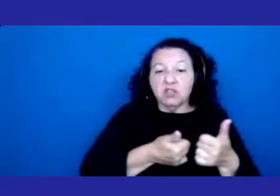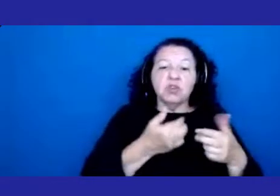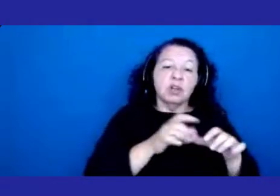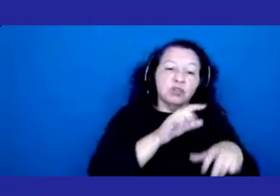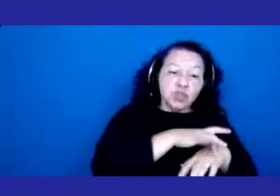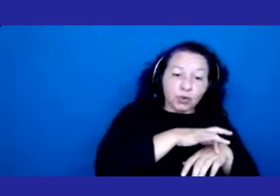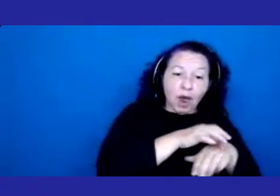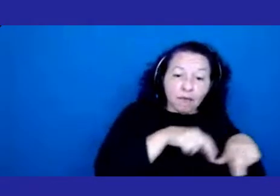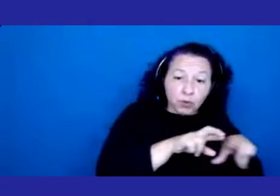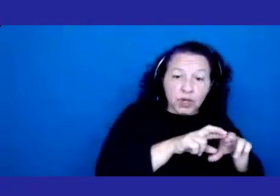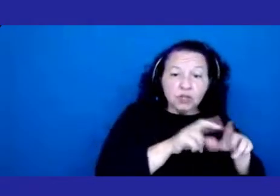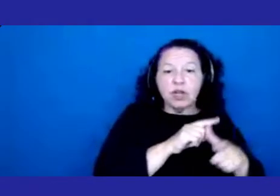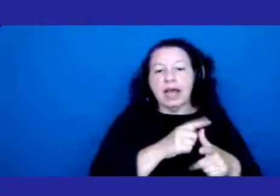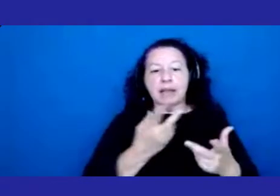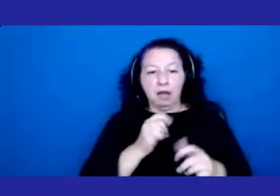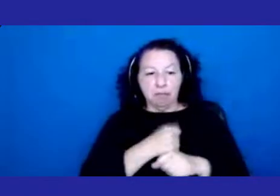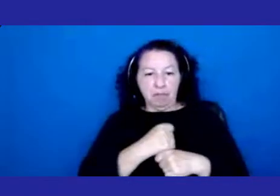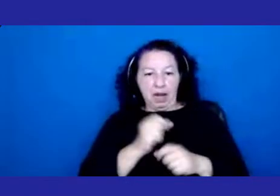Sankey diagram.